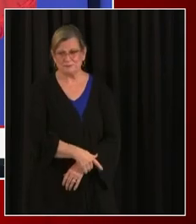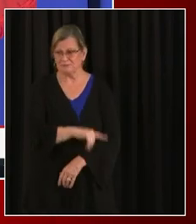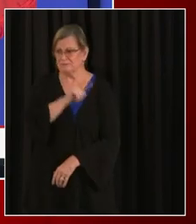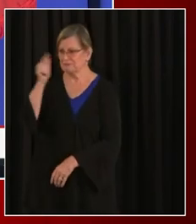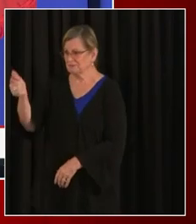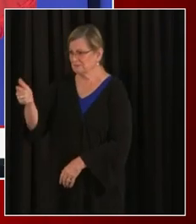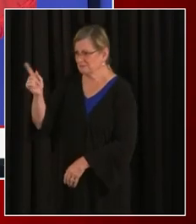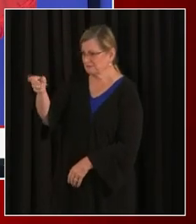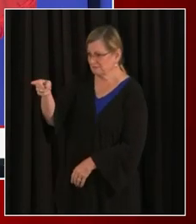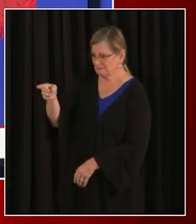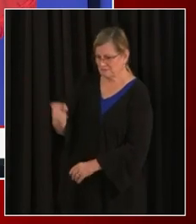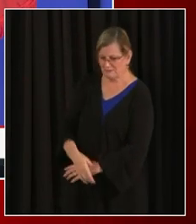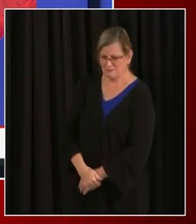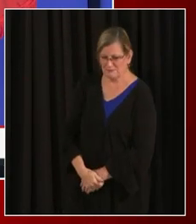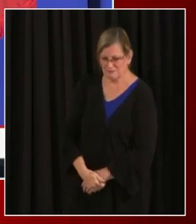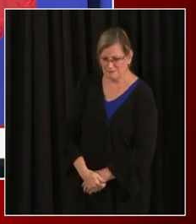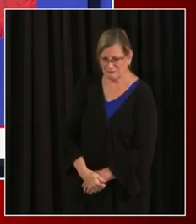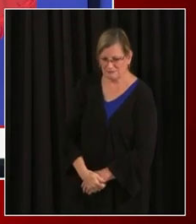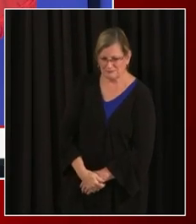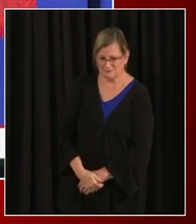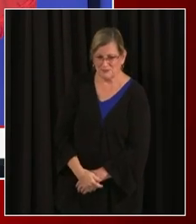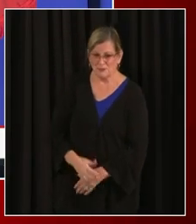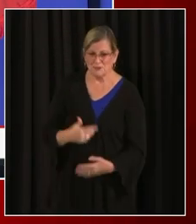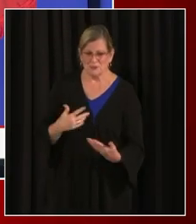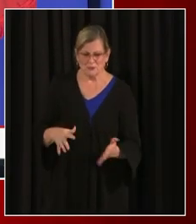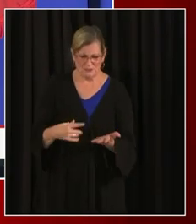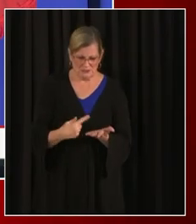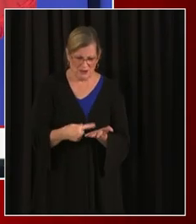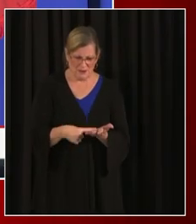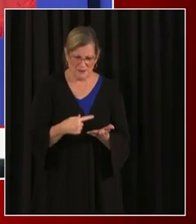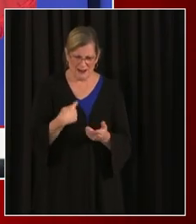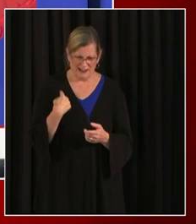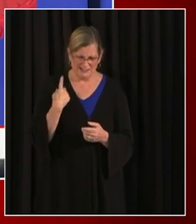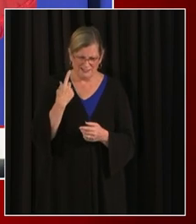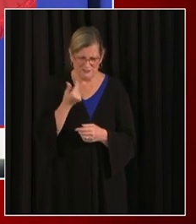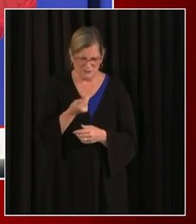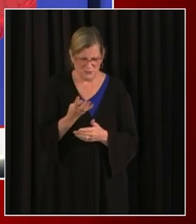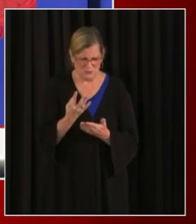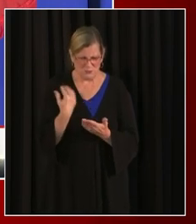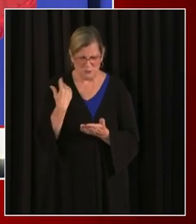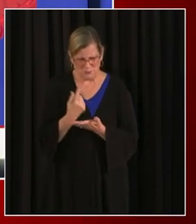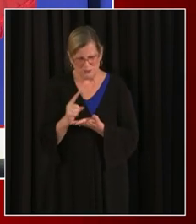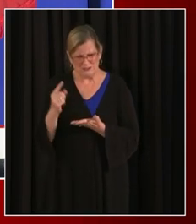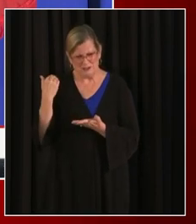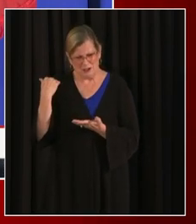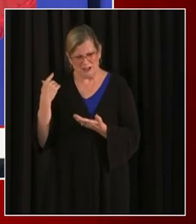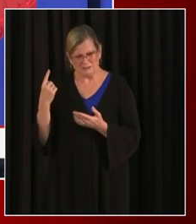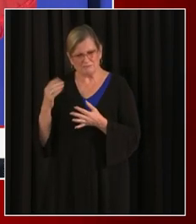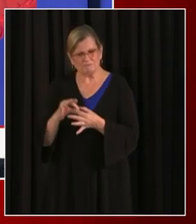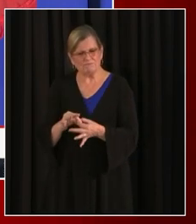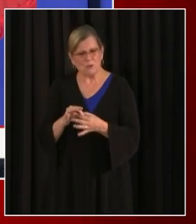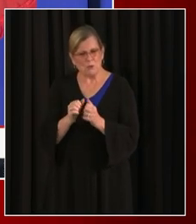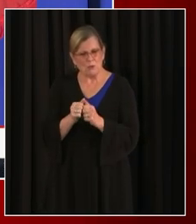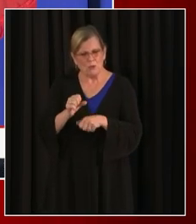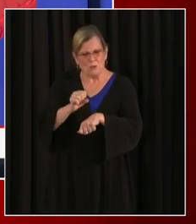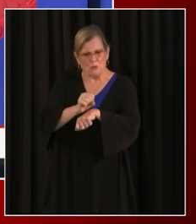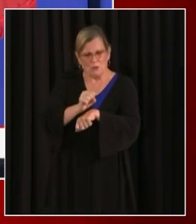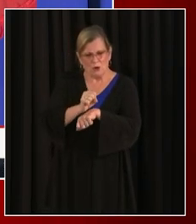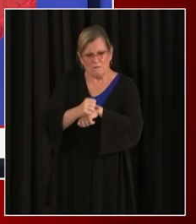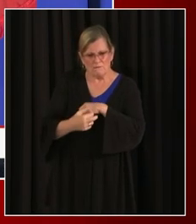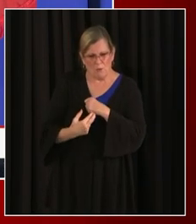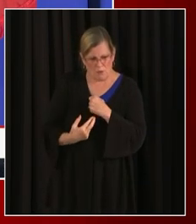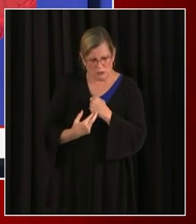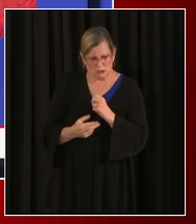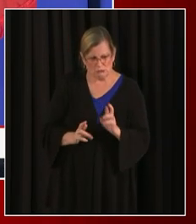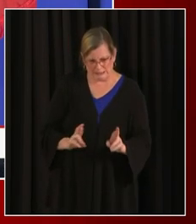Yes. We talked about a few weeks ago, you mentioned workforce readiness, and that being one of the